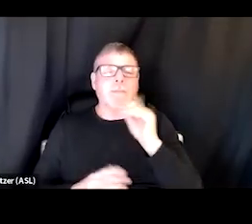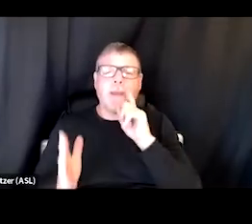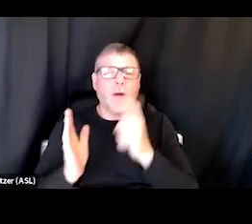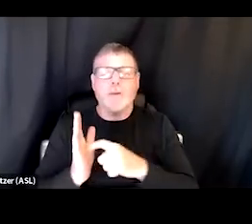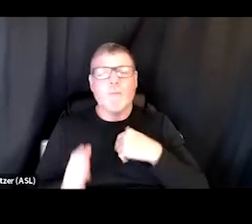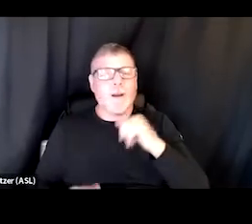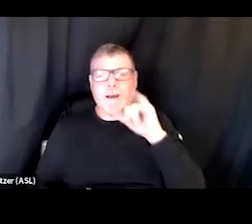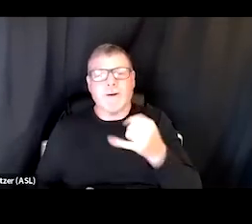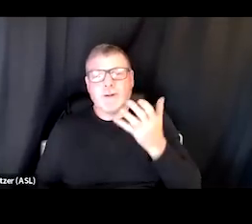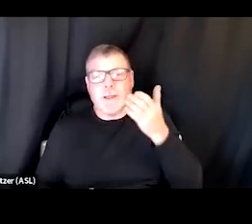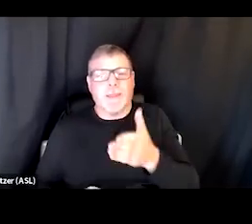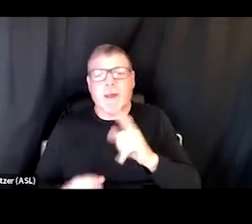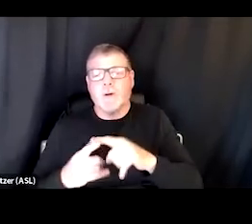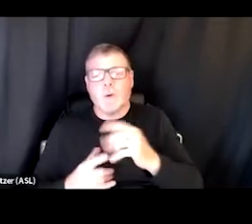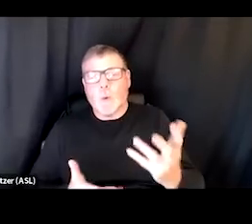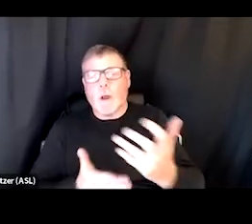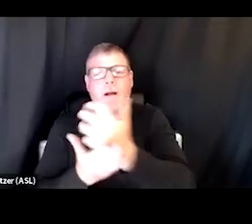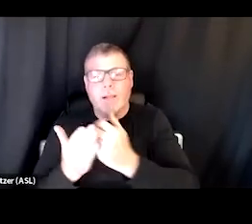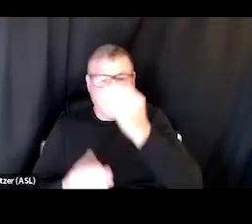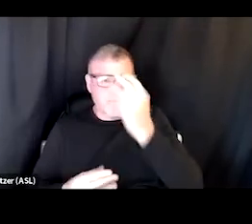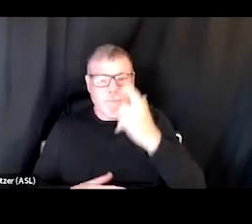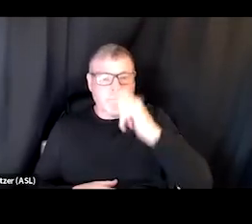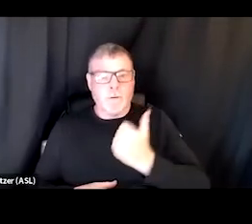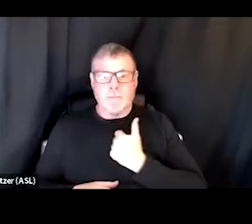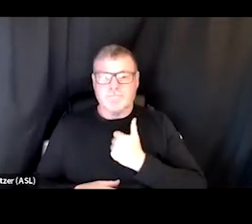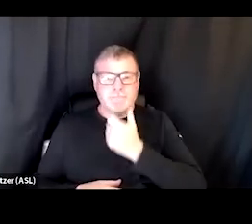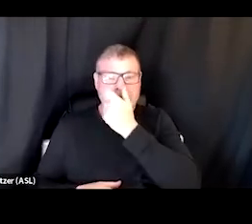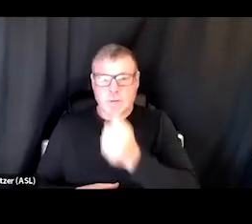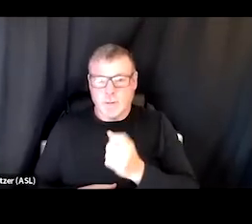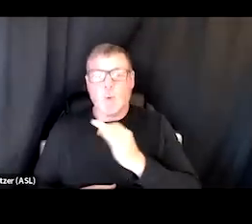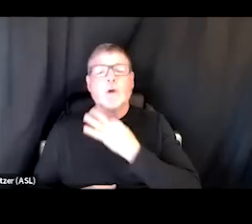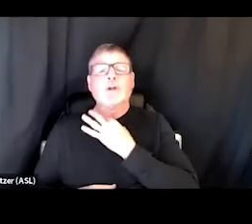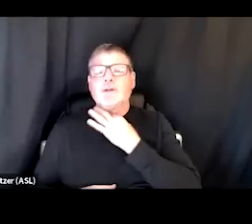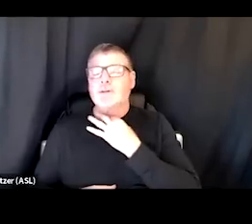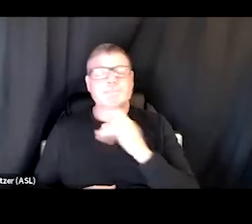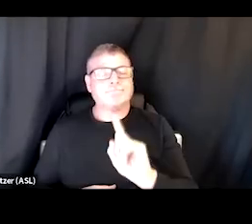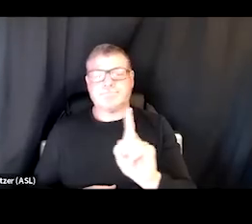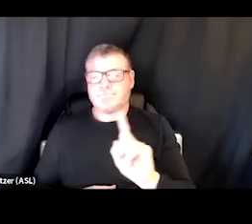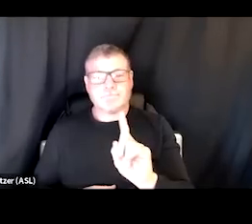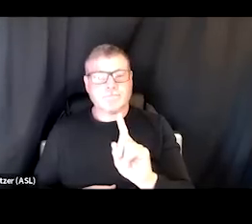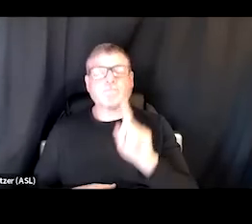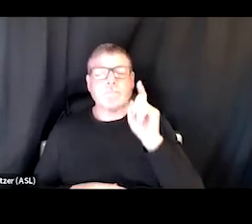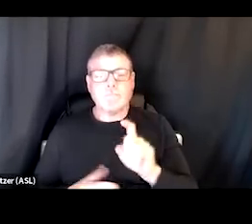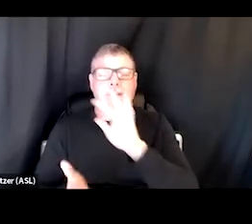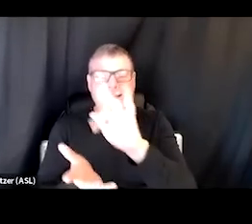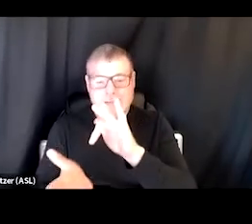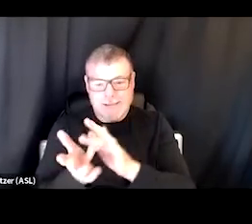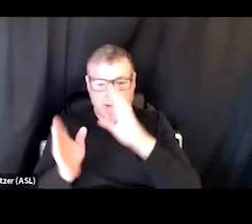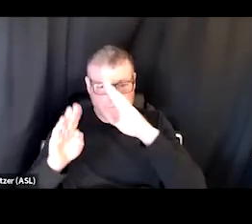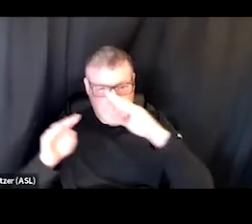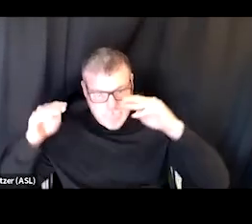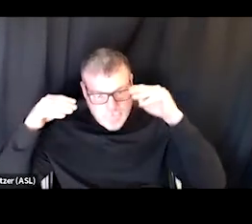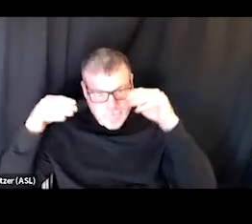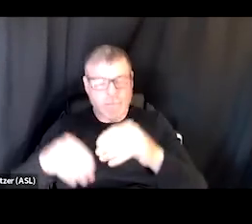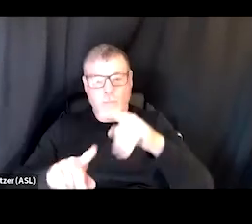just there to collect information for our own interest or curiosity, but rather it must be centered